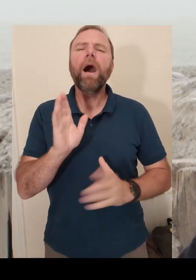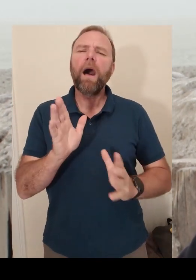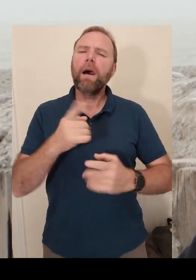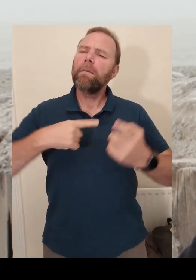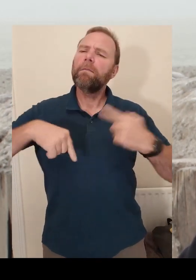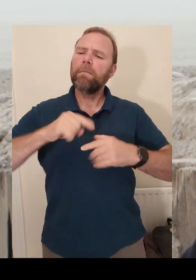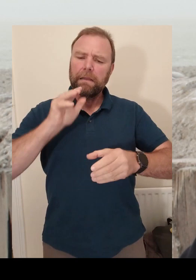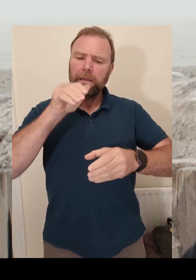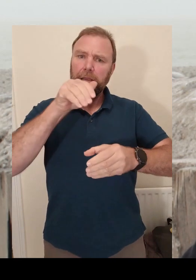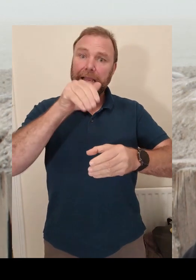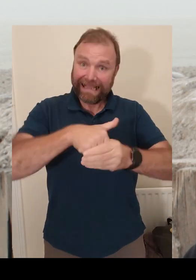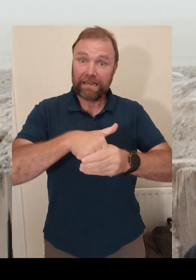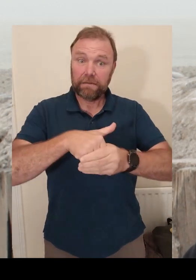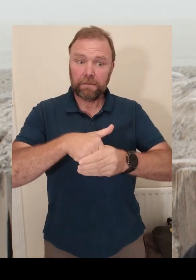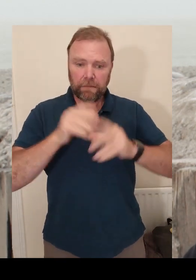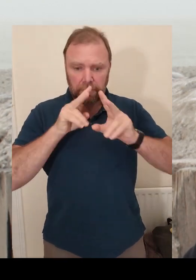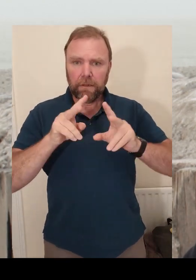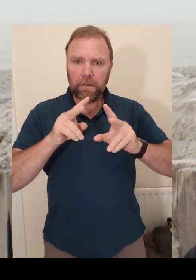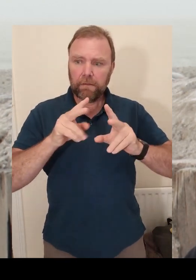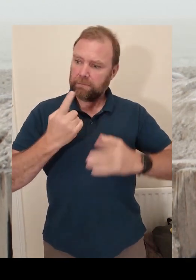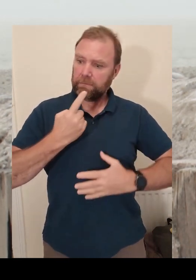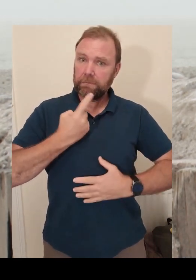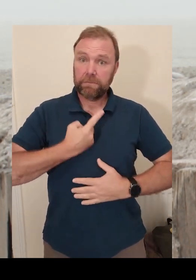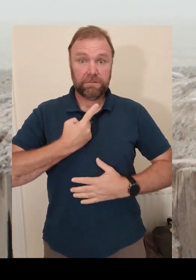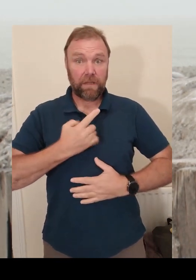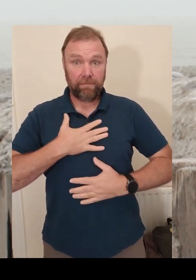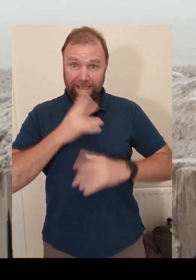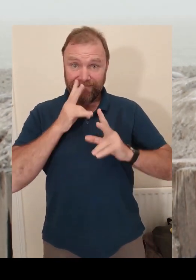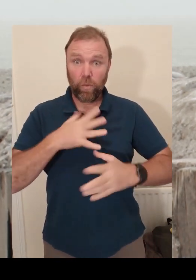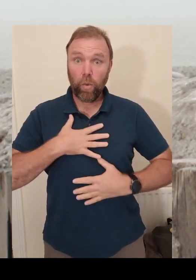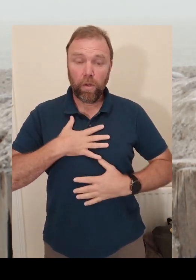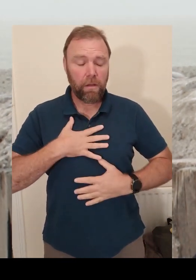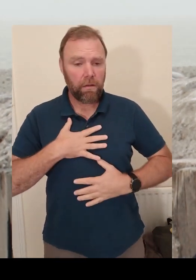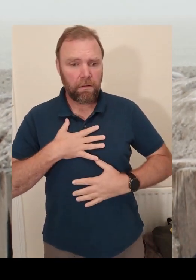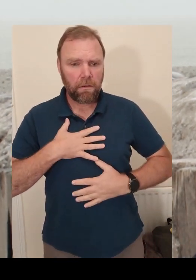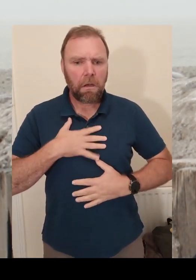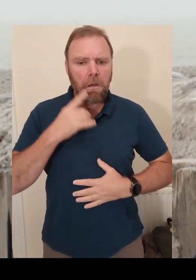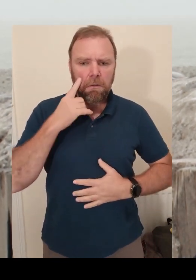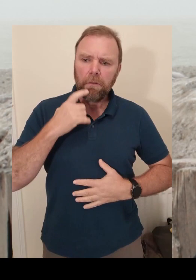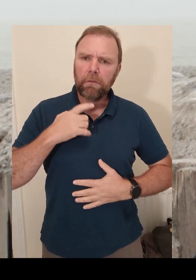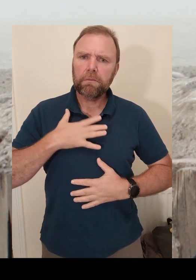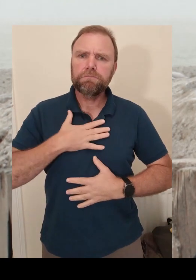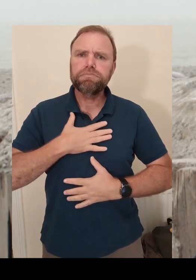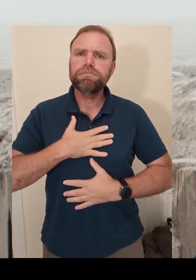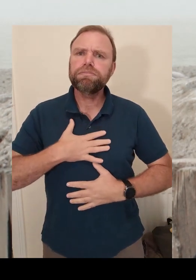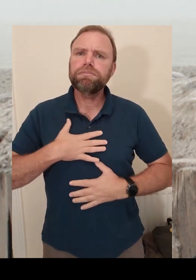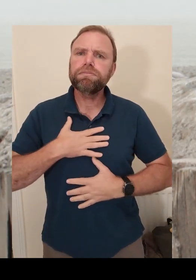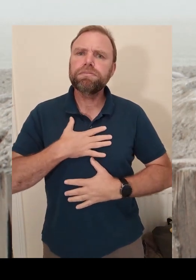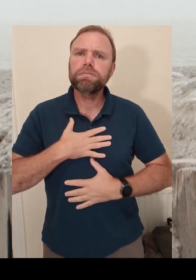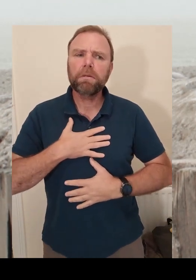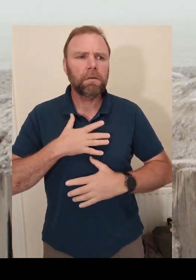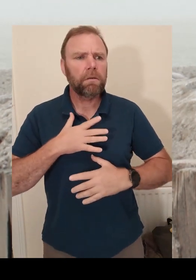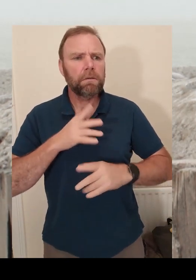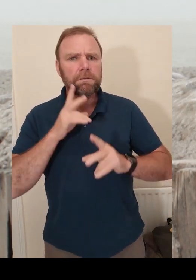but it did give us a certain insight, or certainly speaking for myself, I found it